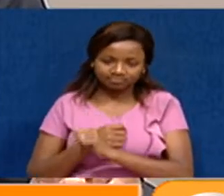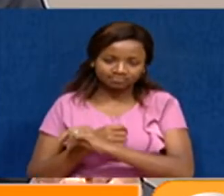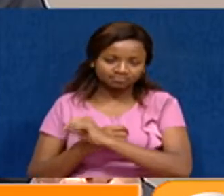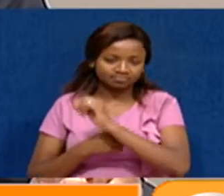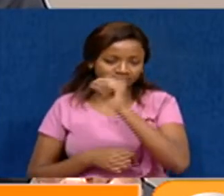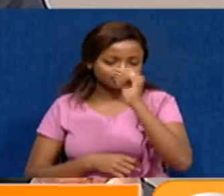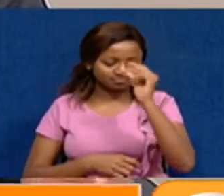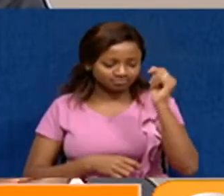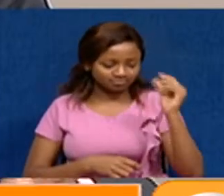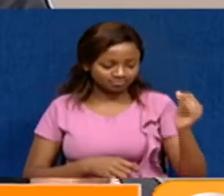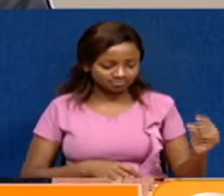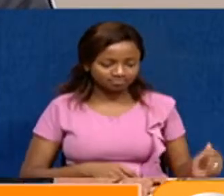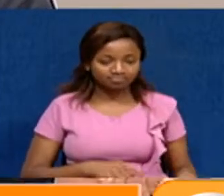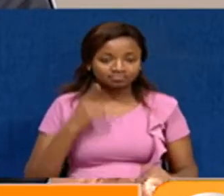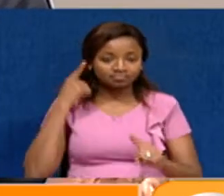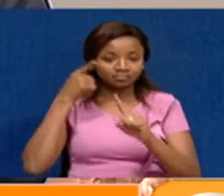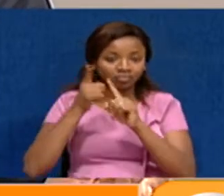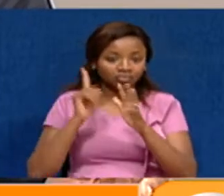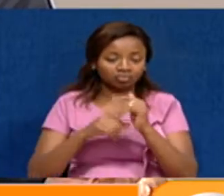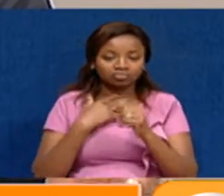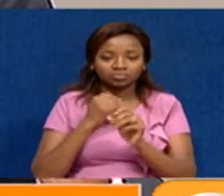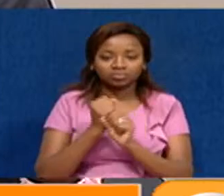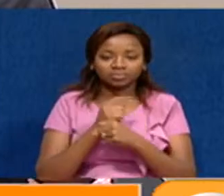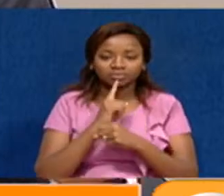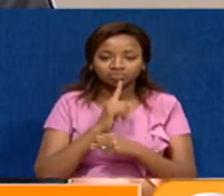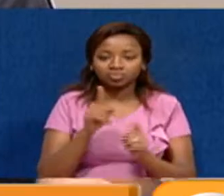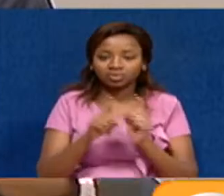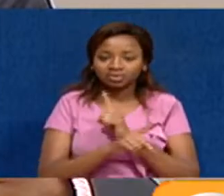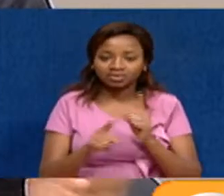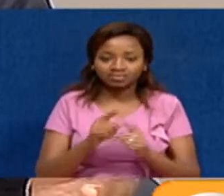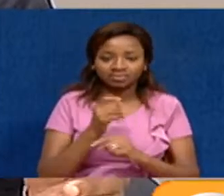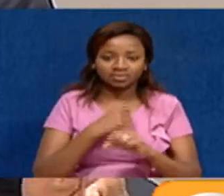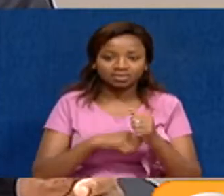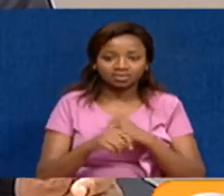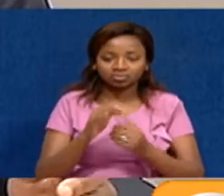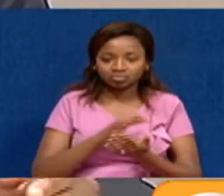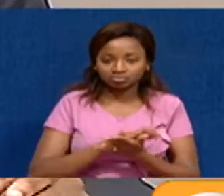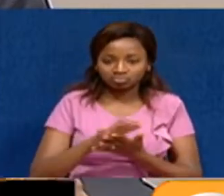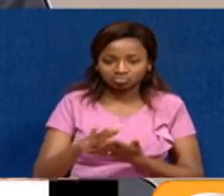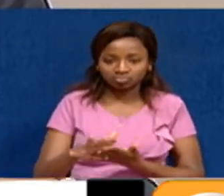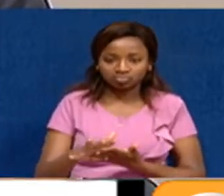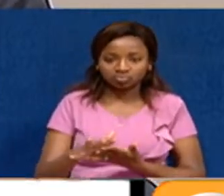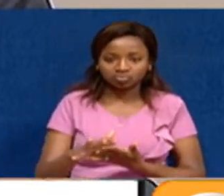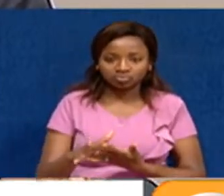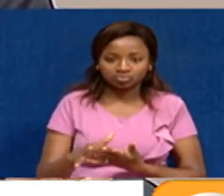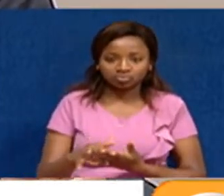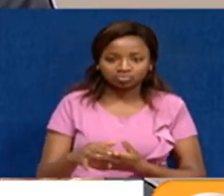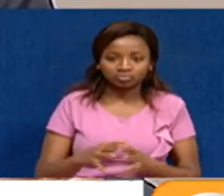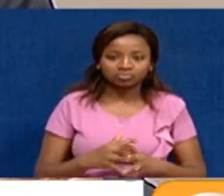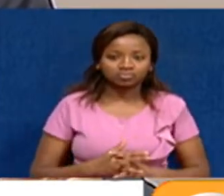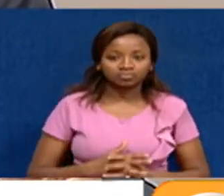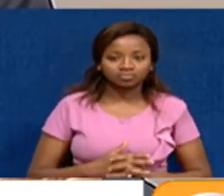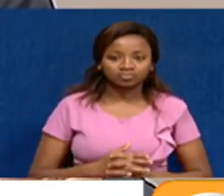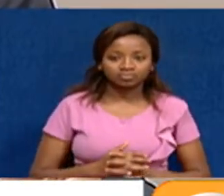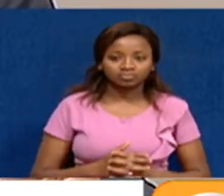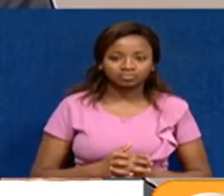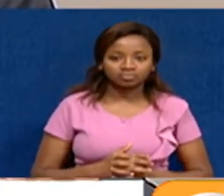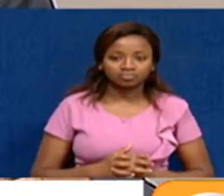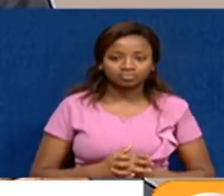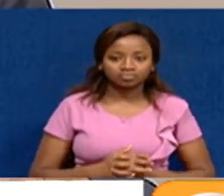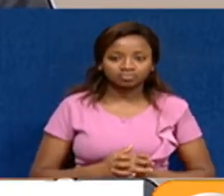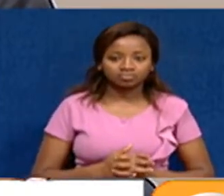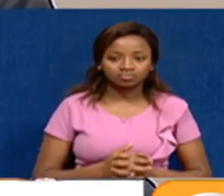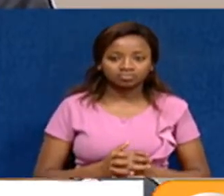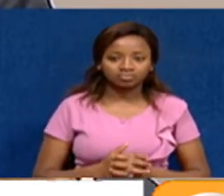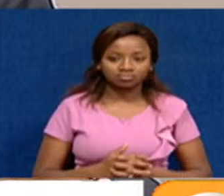that everything comes in order. But, you know, we have to be active listeners, both sides, and we have to harmonize each other, you see. But